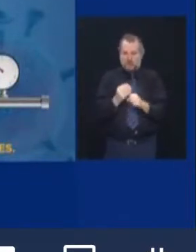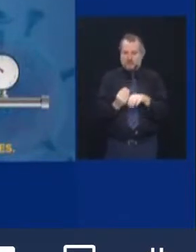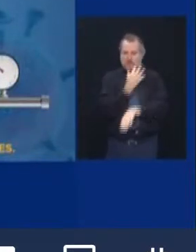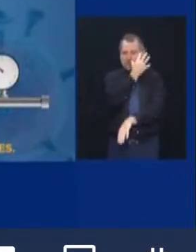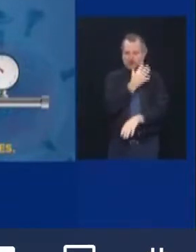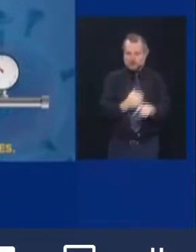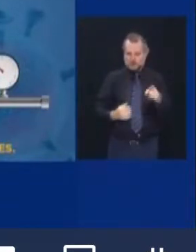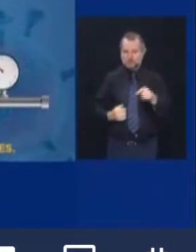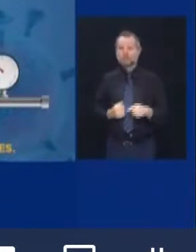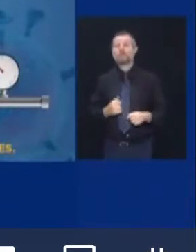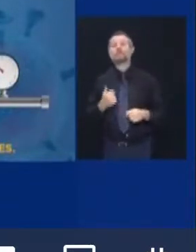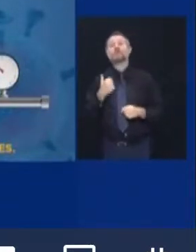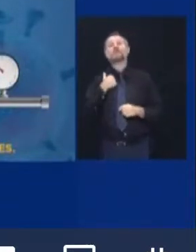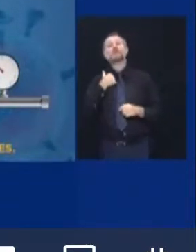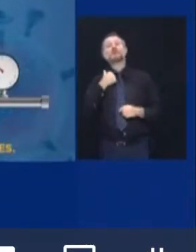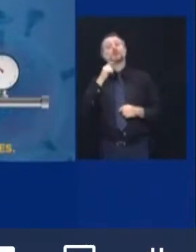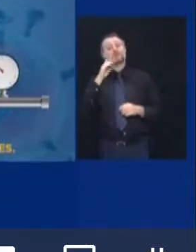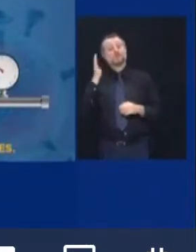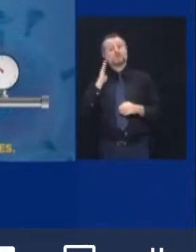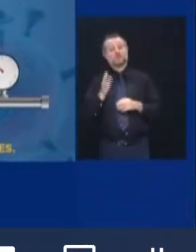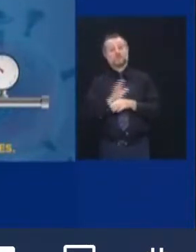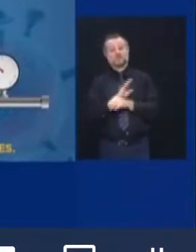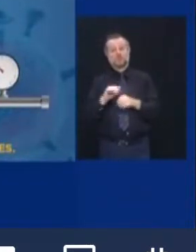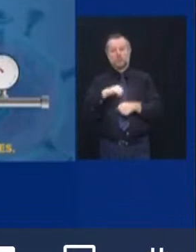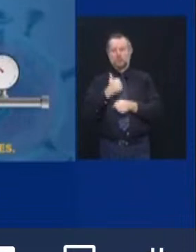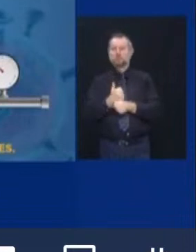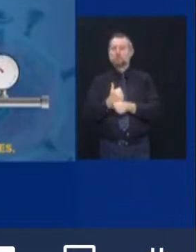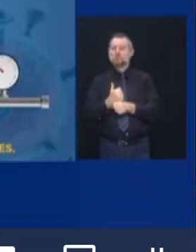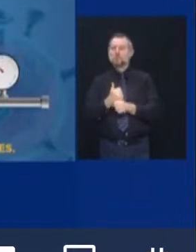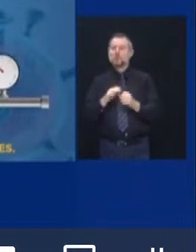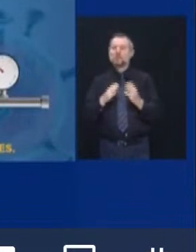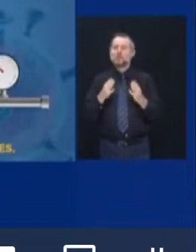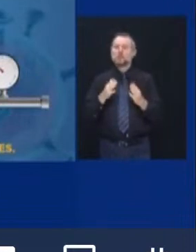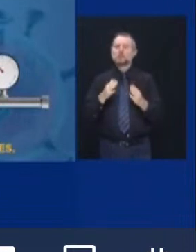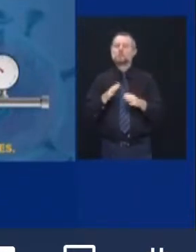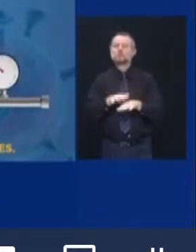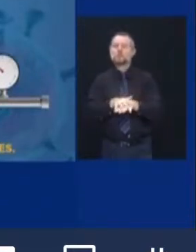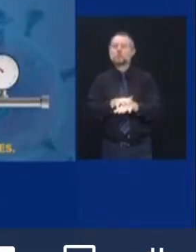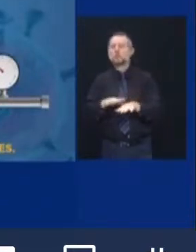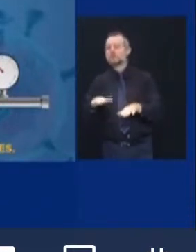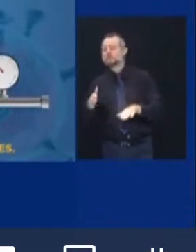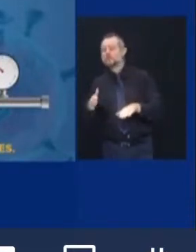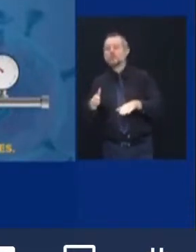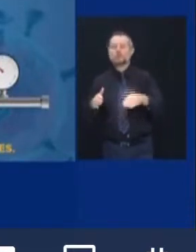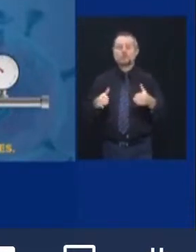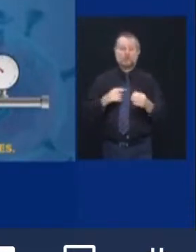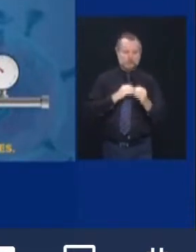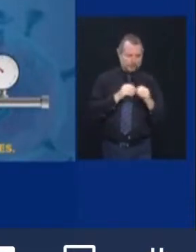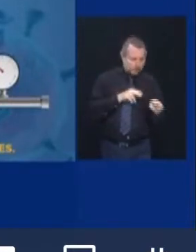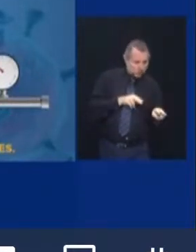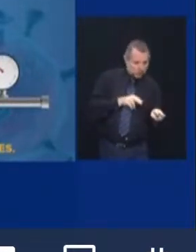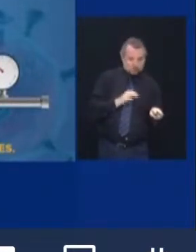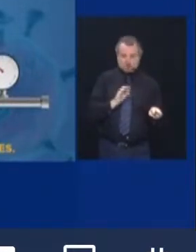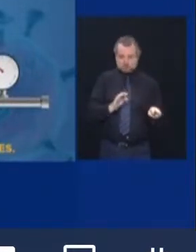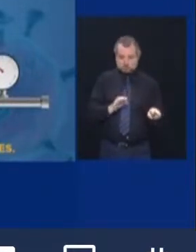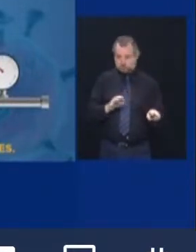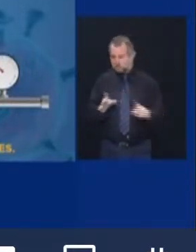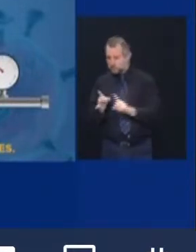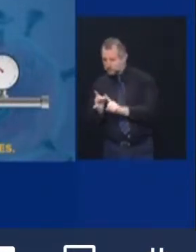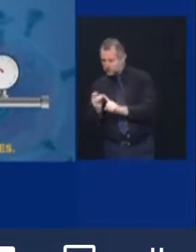You open up the economy, you watch what's happening with the viral transmission rate